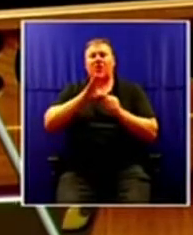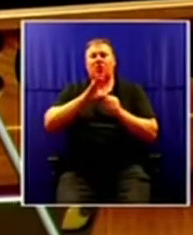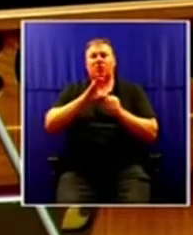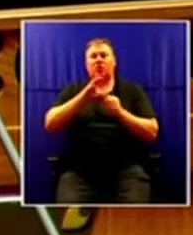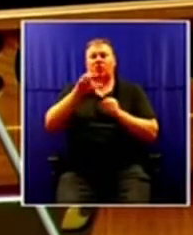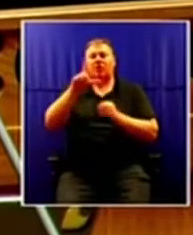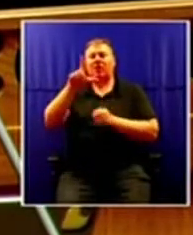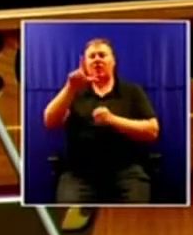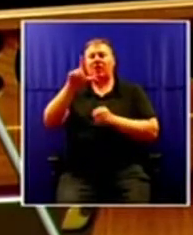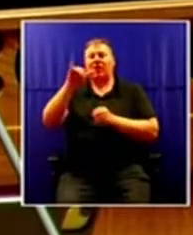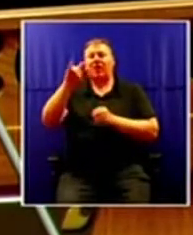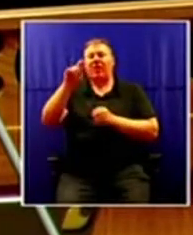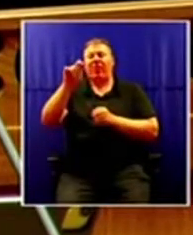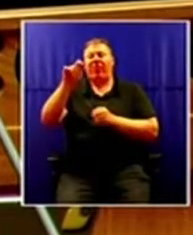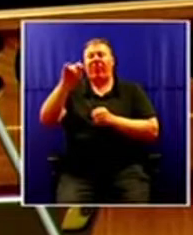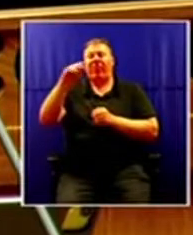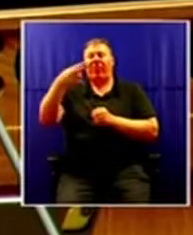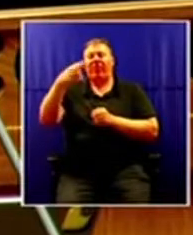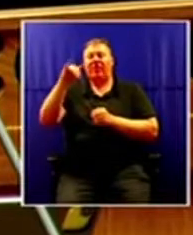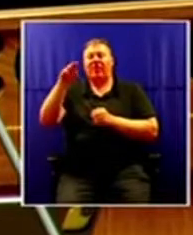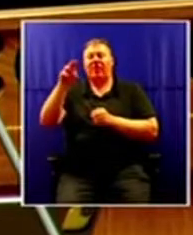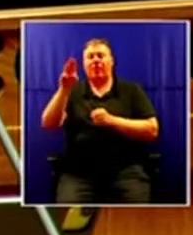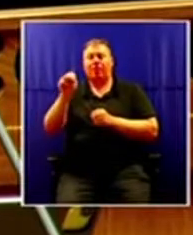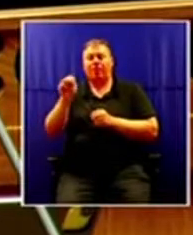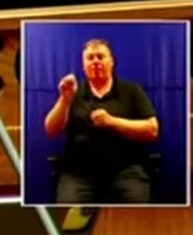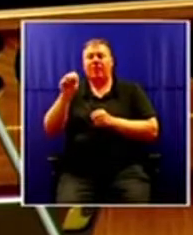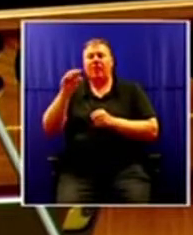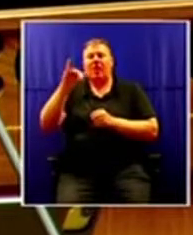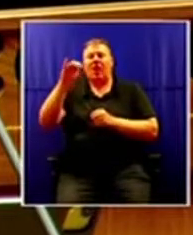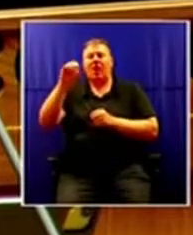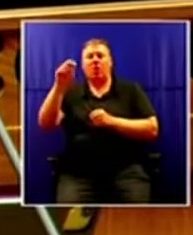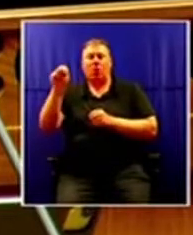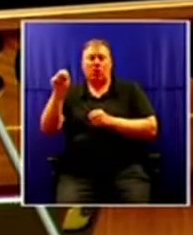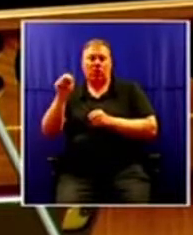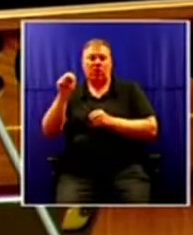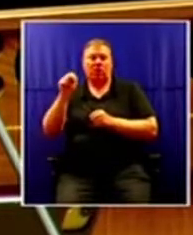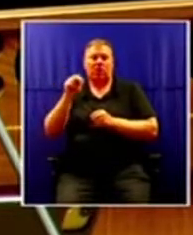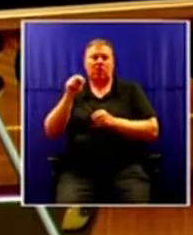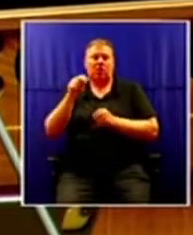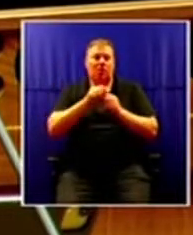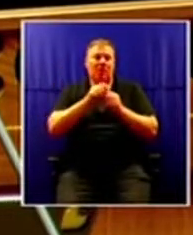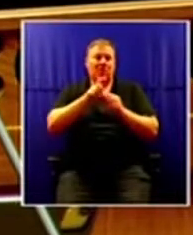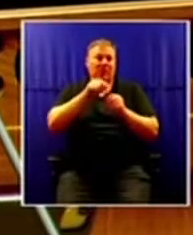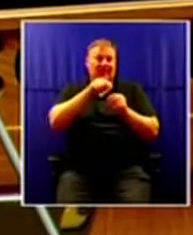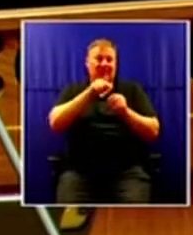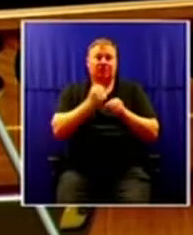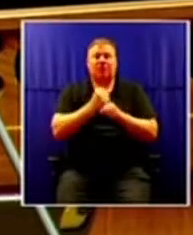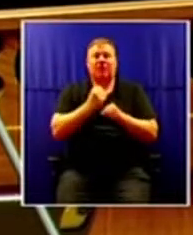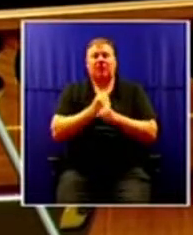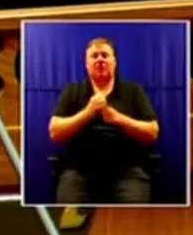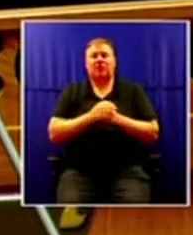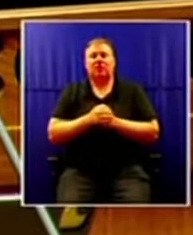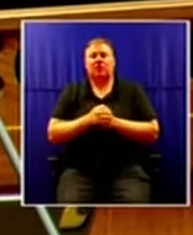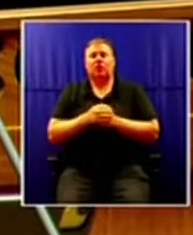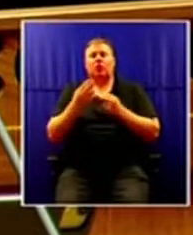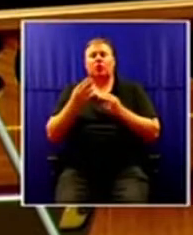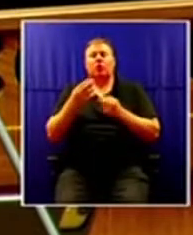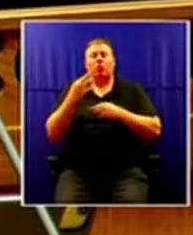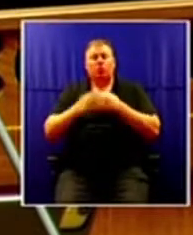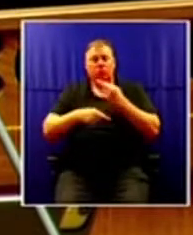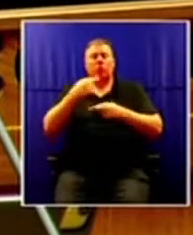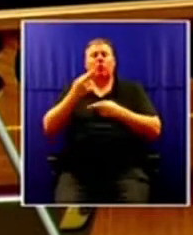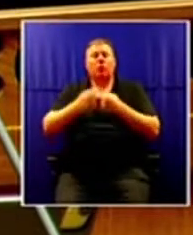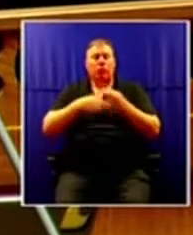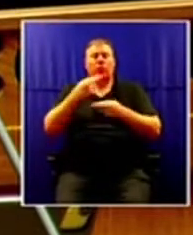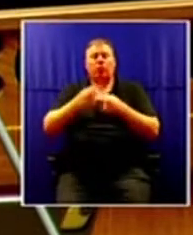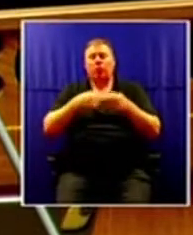the possibility of a new renewable source of energy, while at the same time establishing